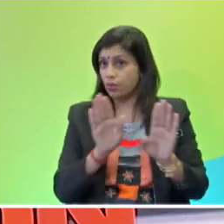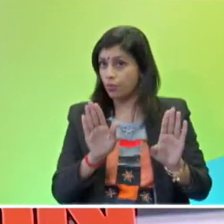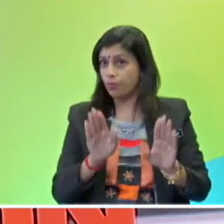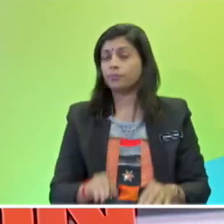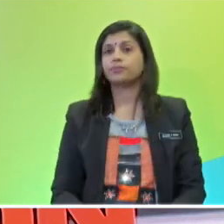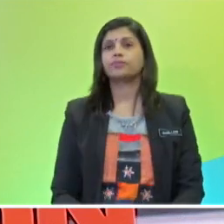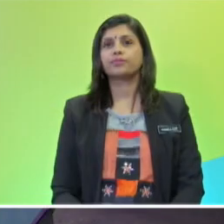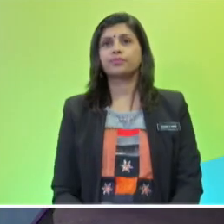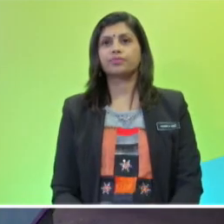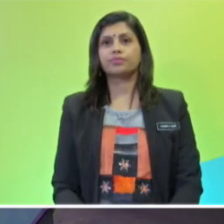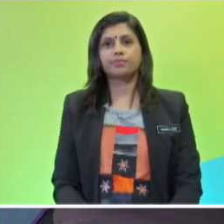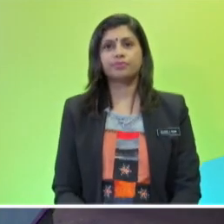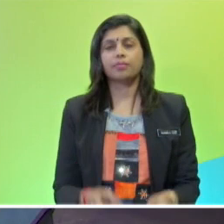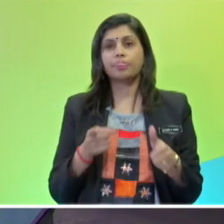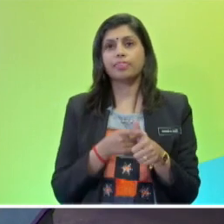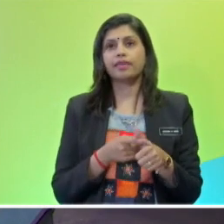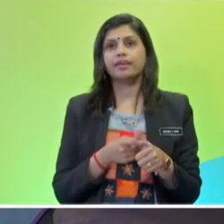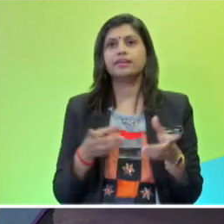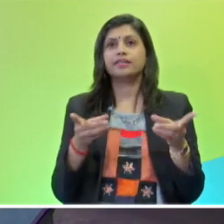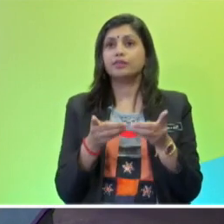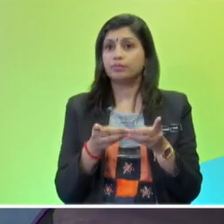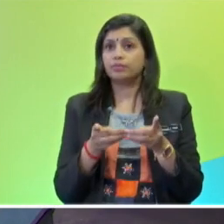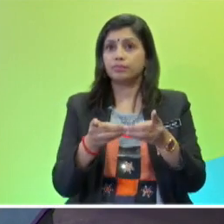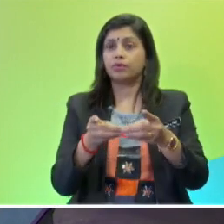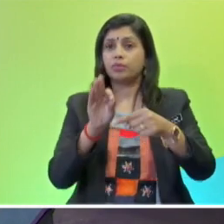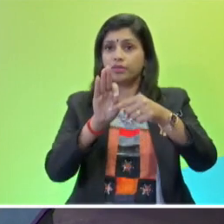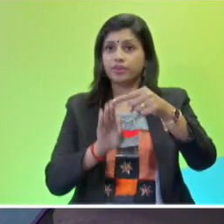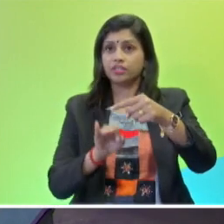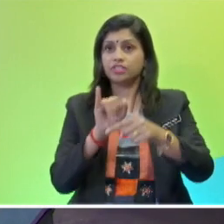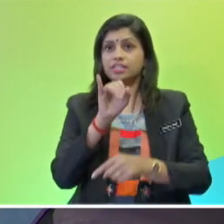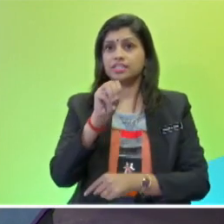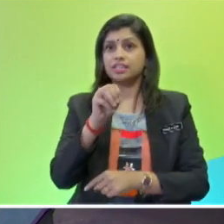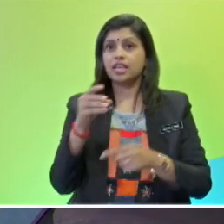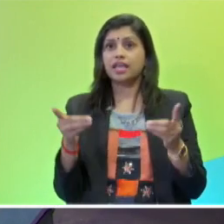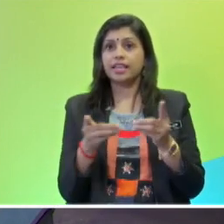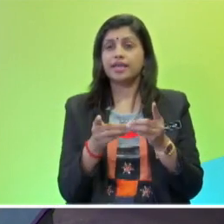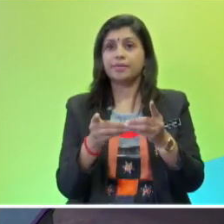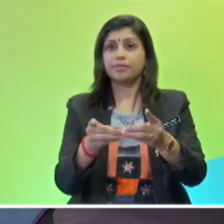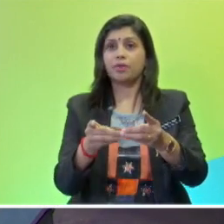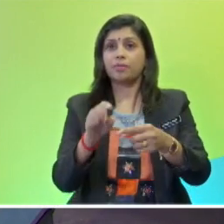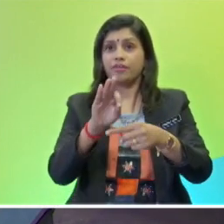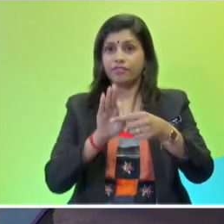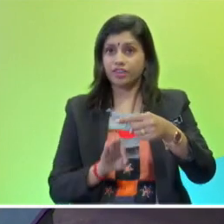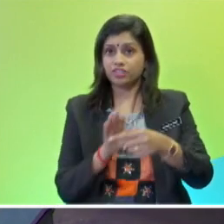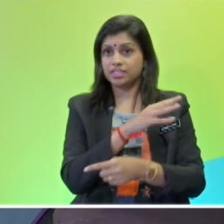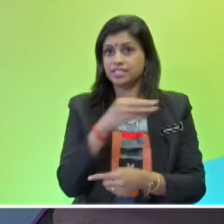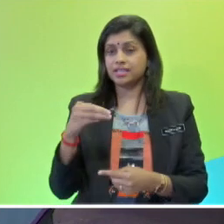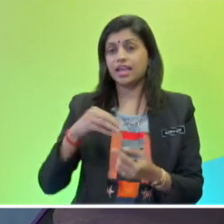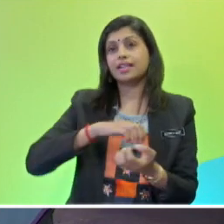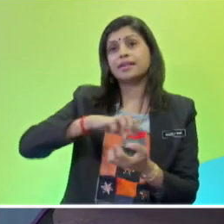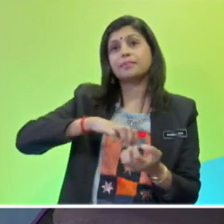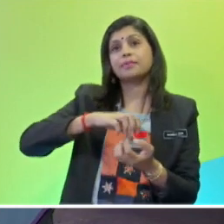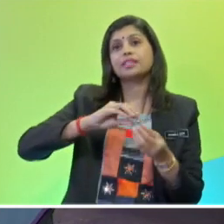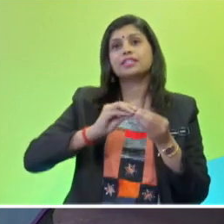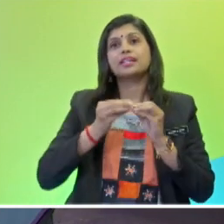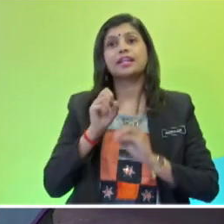Sean? Proper fractions, improper fractions, and also mixed numbers. Yes.